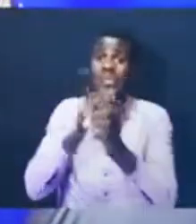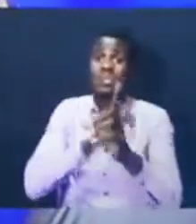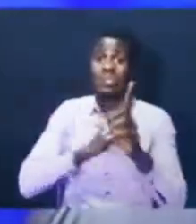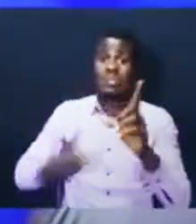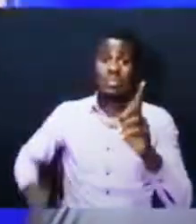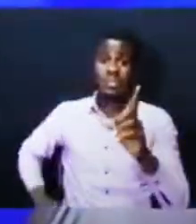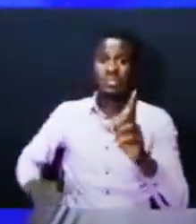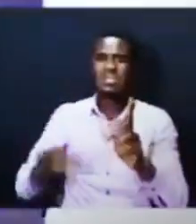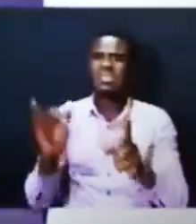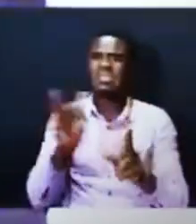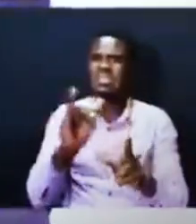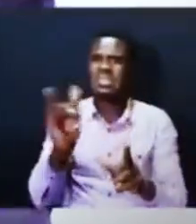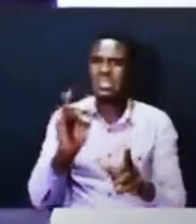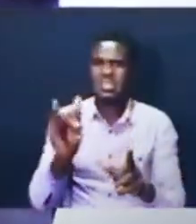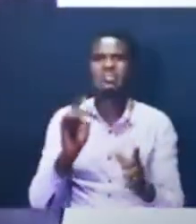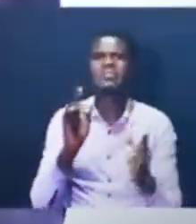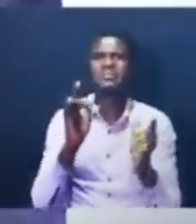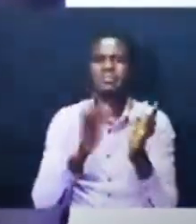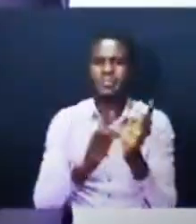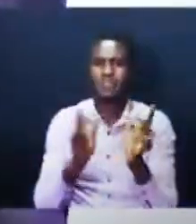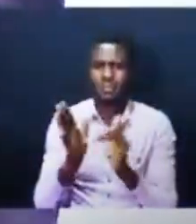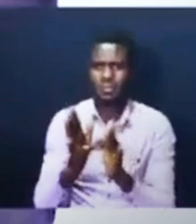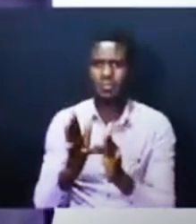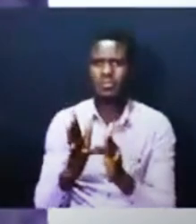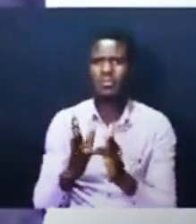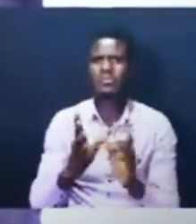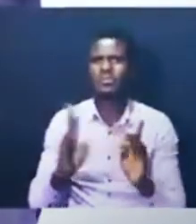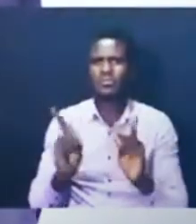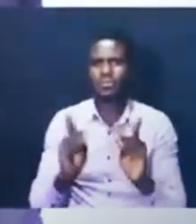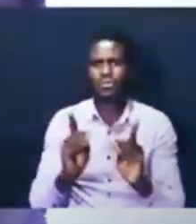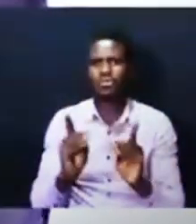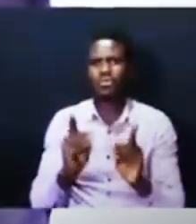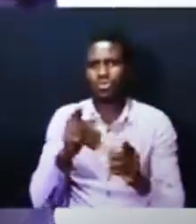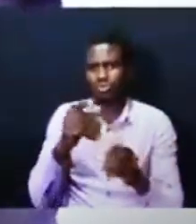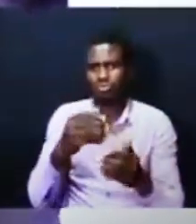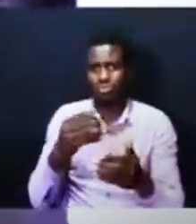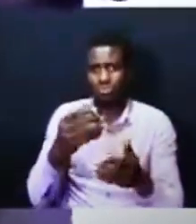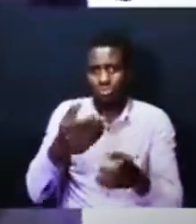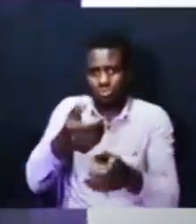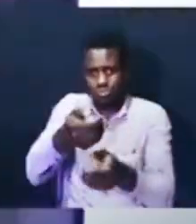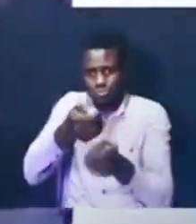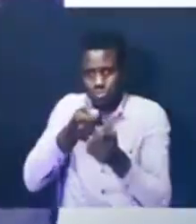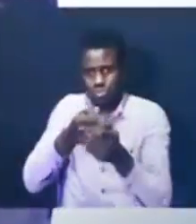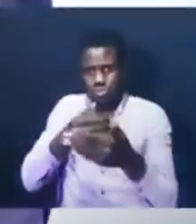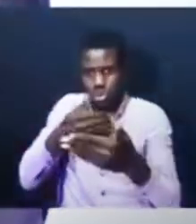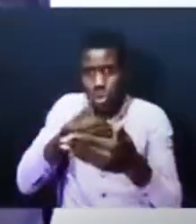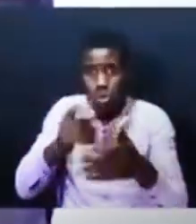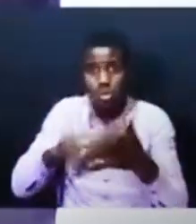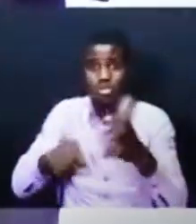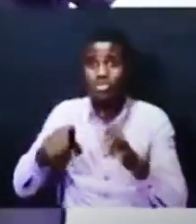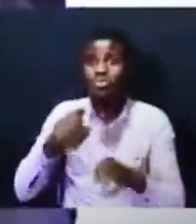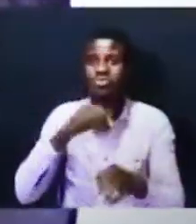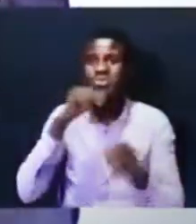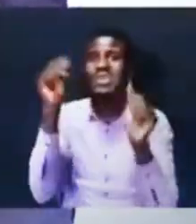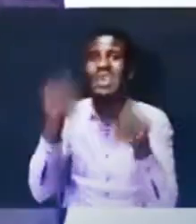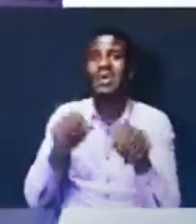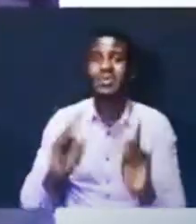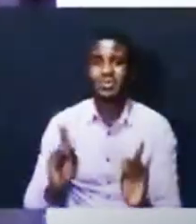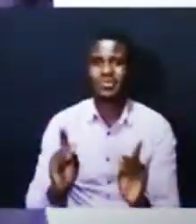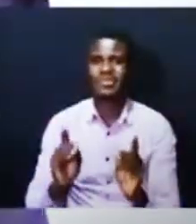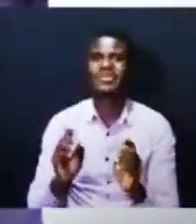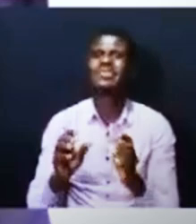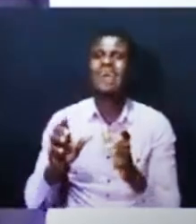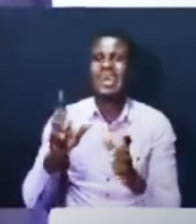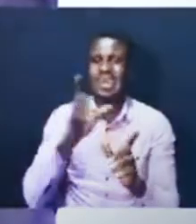will also do the drawing. What you are not able to do, he will do it.